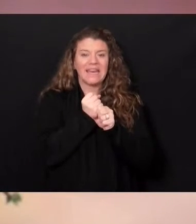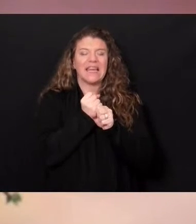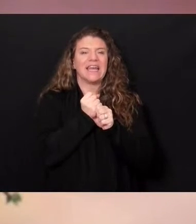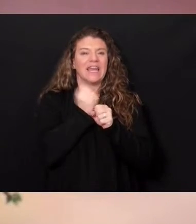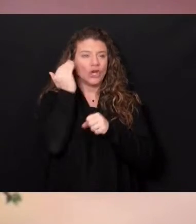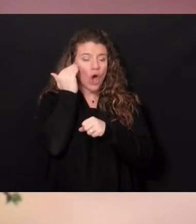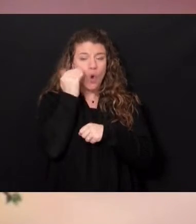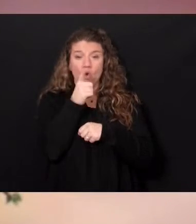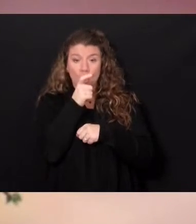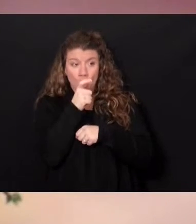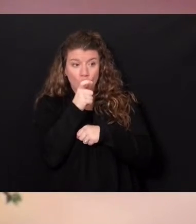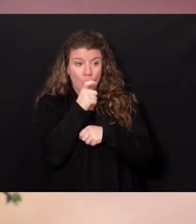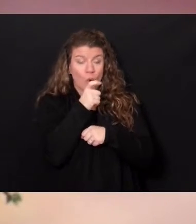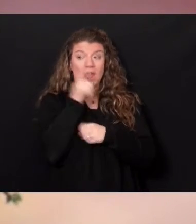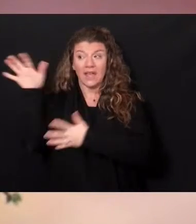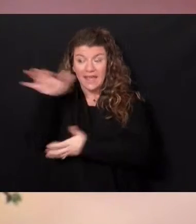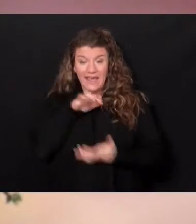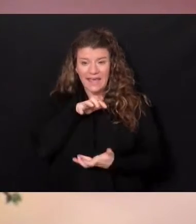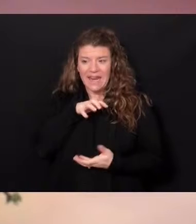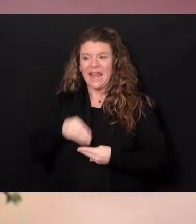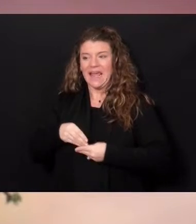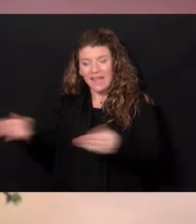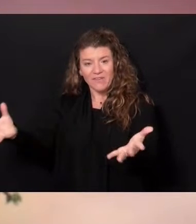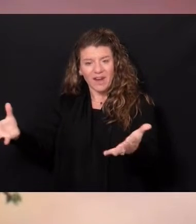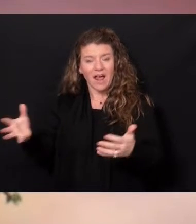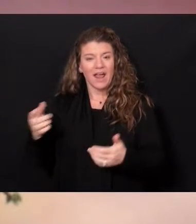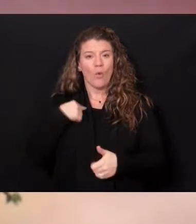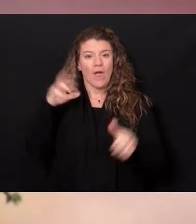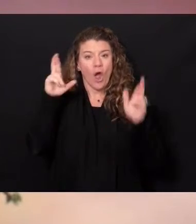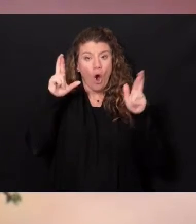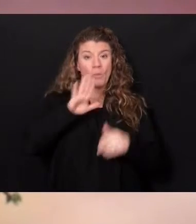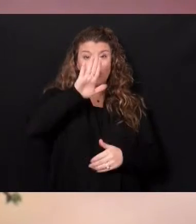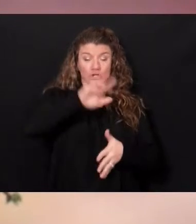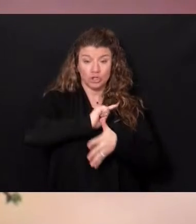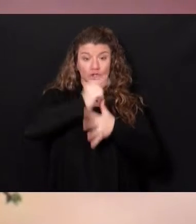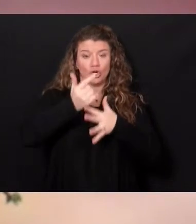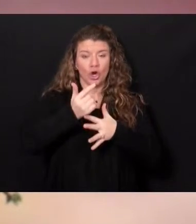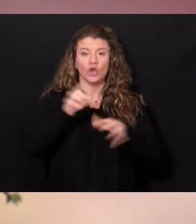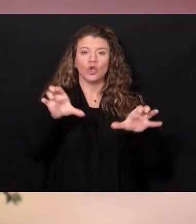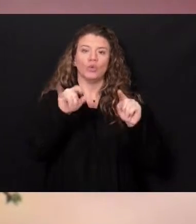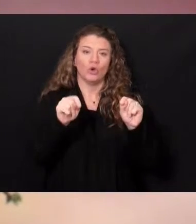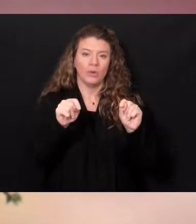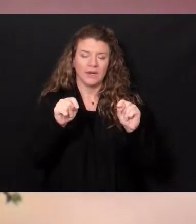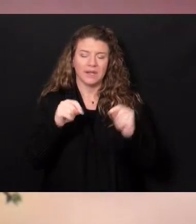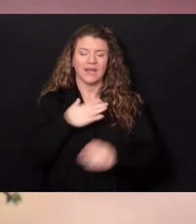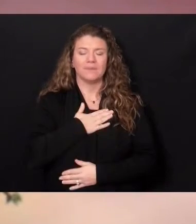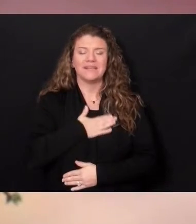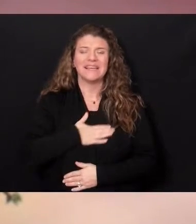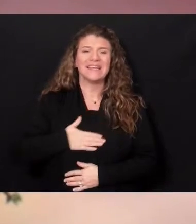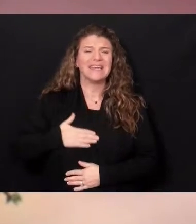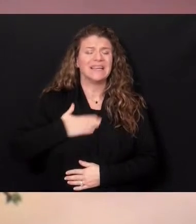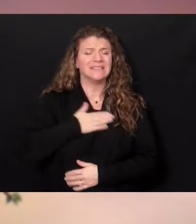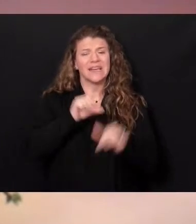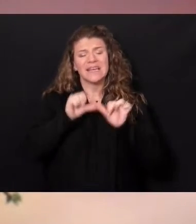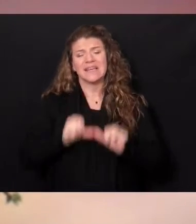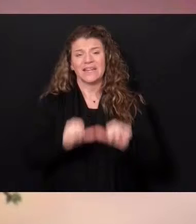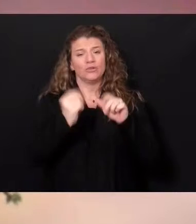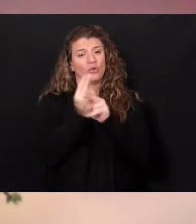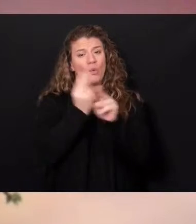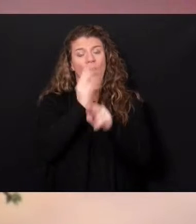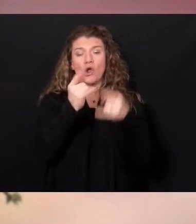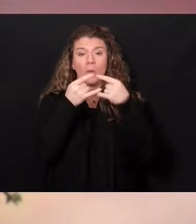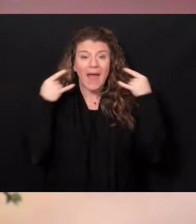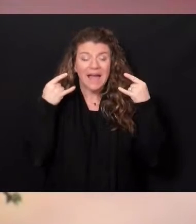you. And again, we hope that you choose to be immunized when you have the chance. And please, please, please continue to wear masks